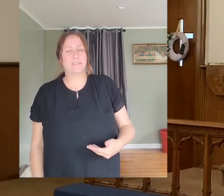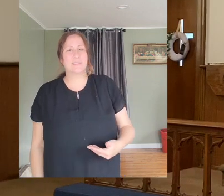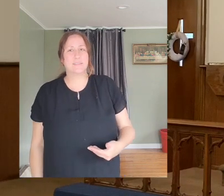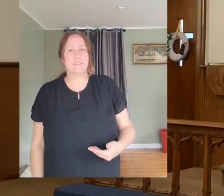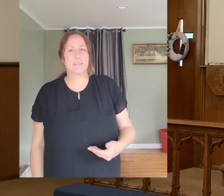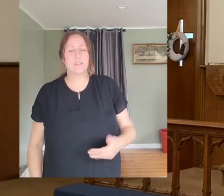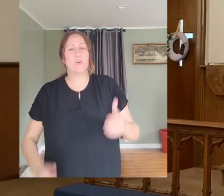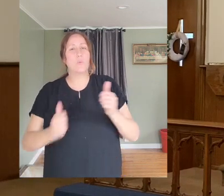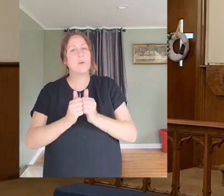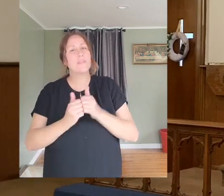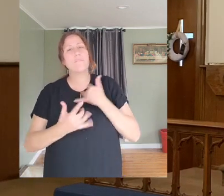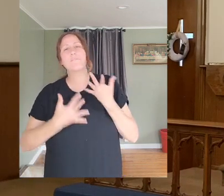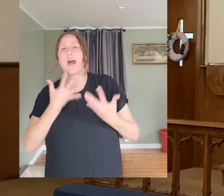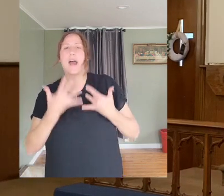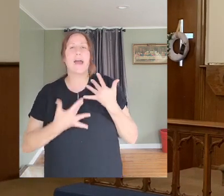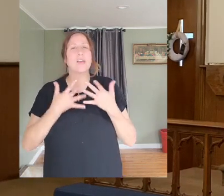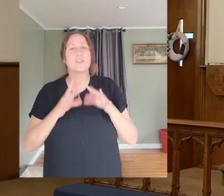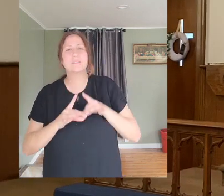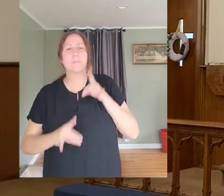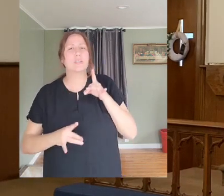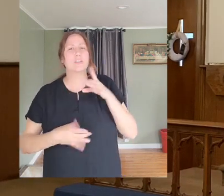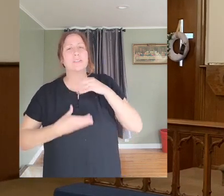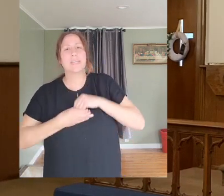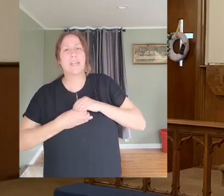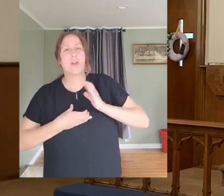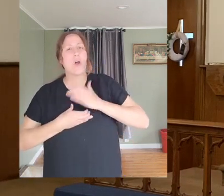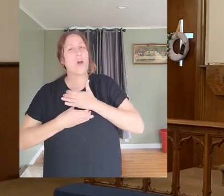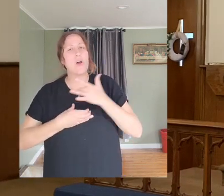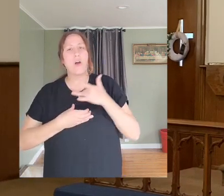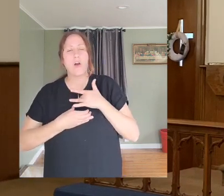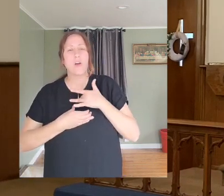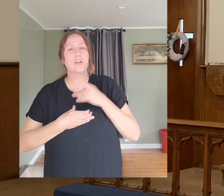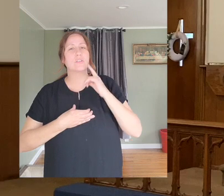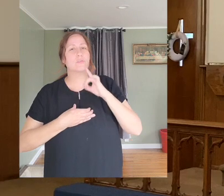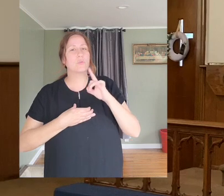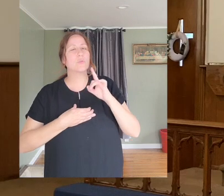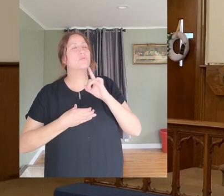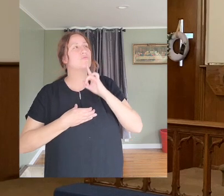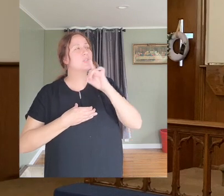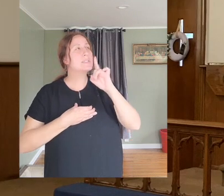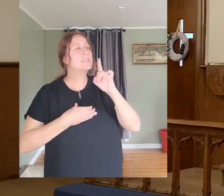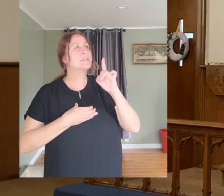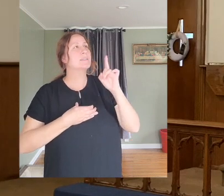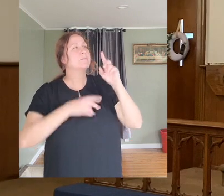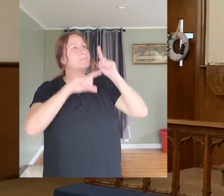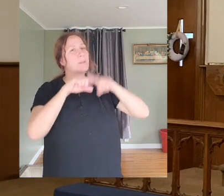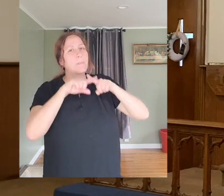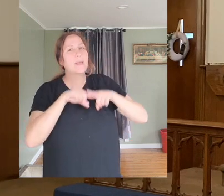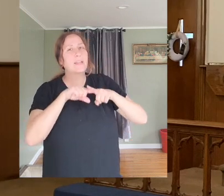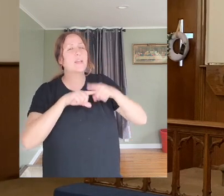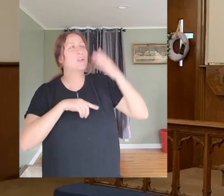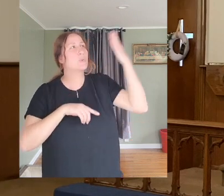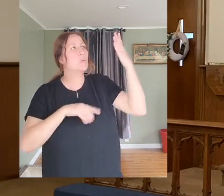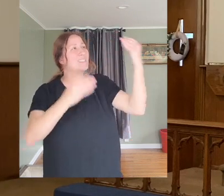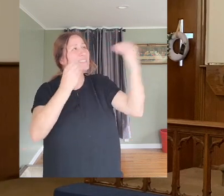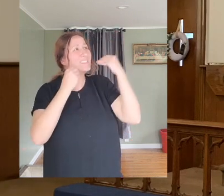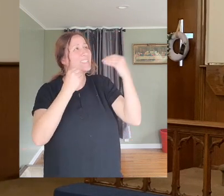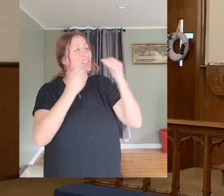By the fire of the Spirit, inflame our hearts in devotion to you, and teach us to